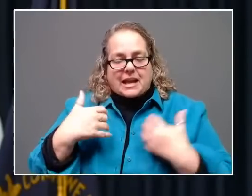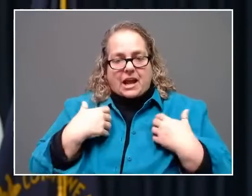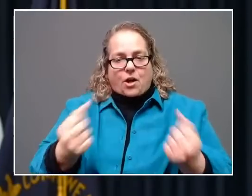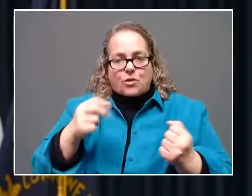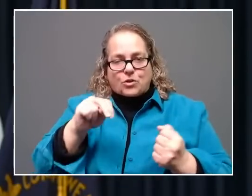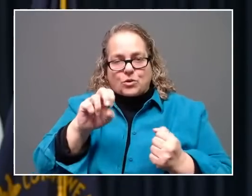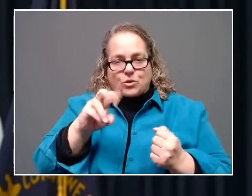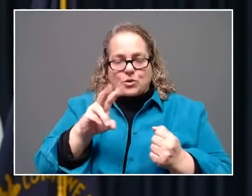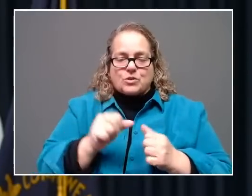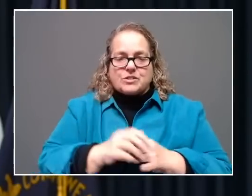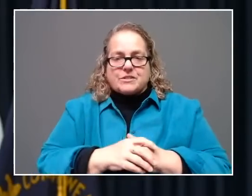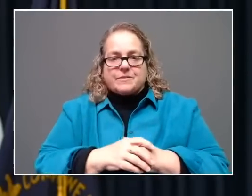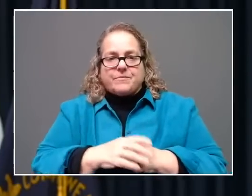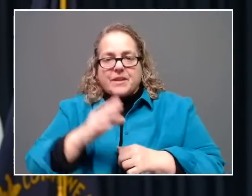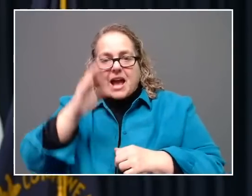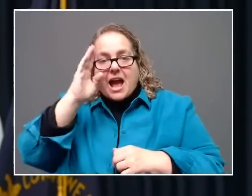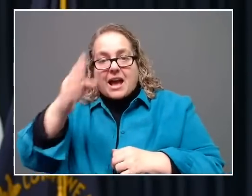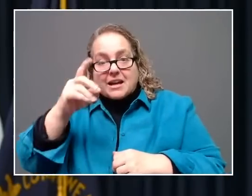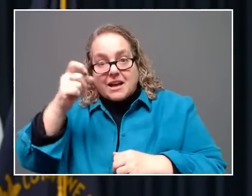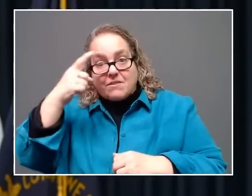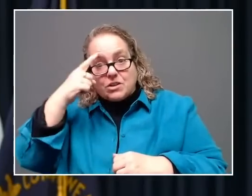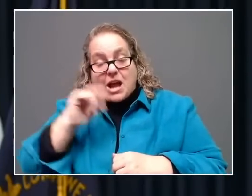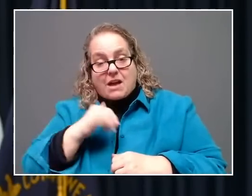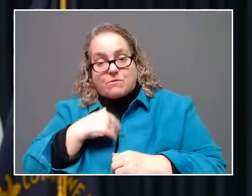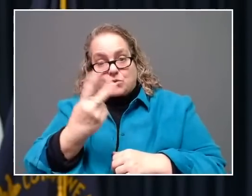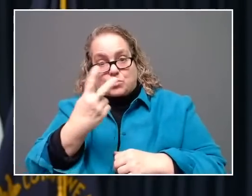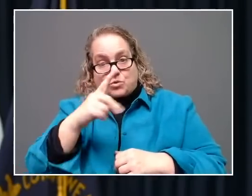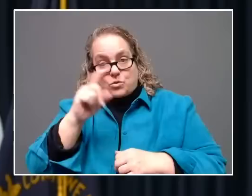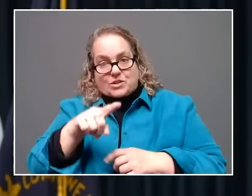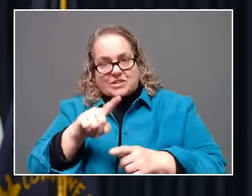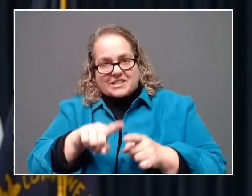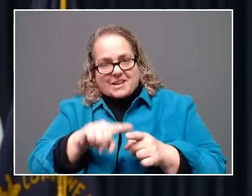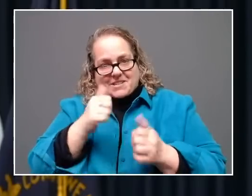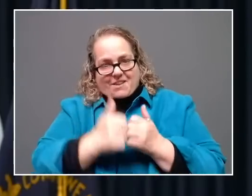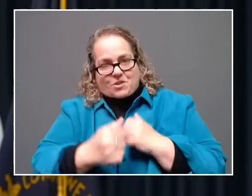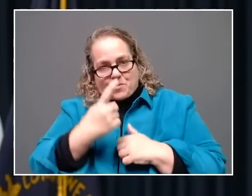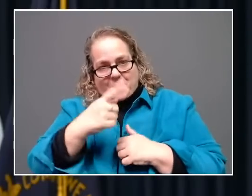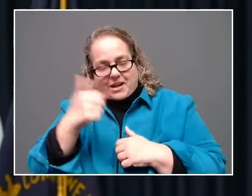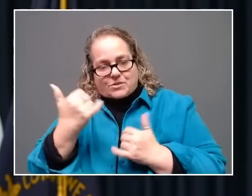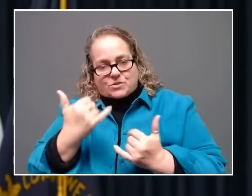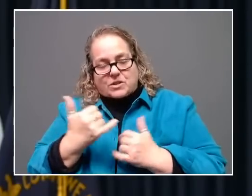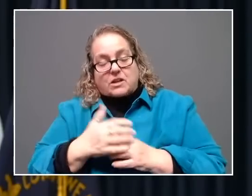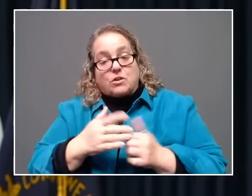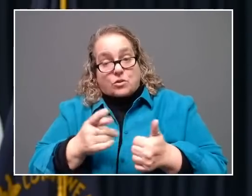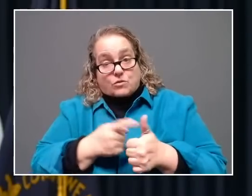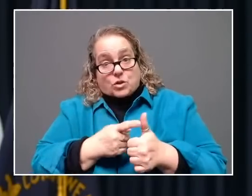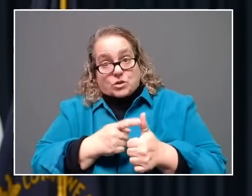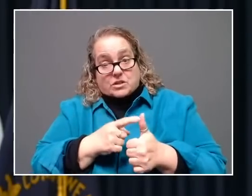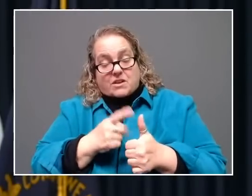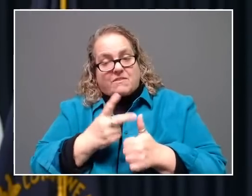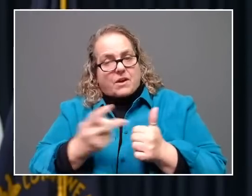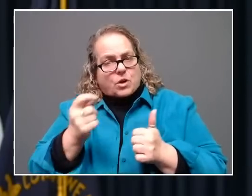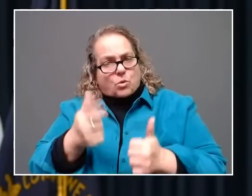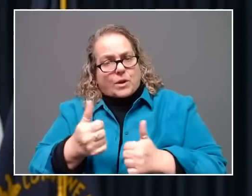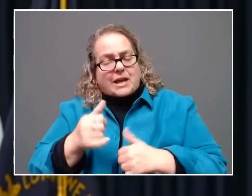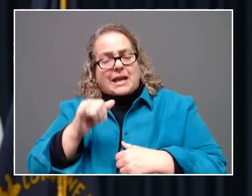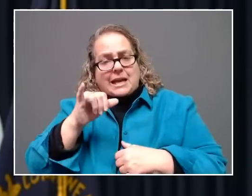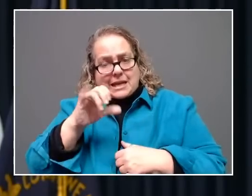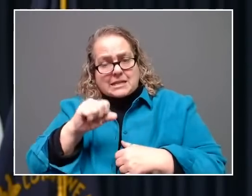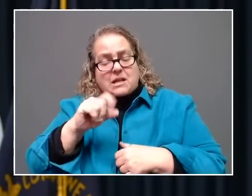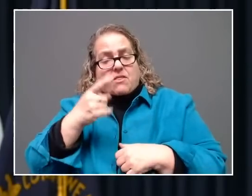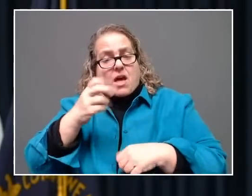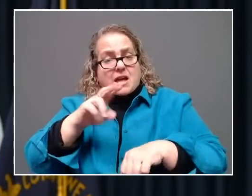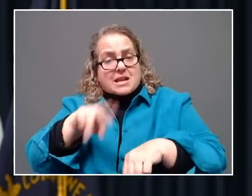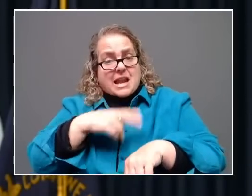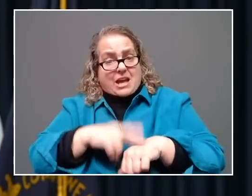Hi, Governor. I have two questions like everyone else today, but the first is very quick. Is the National